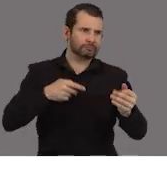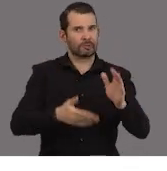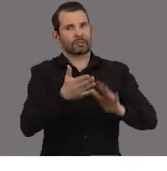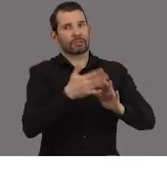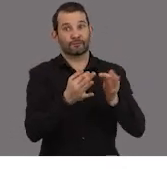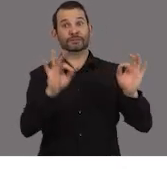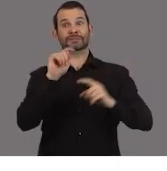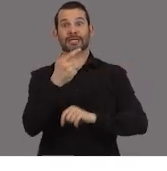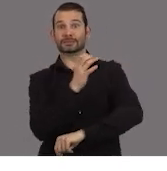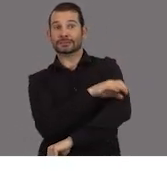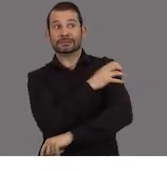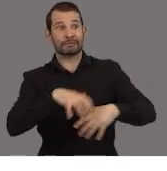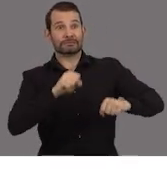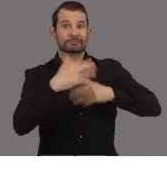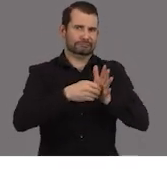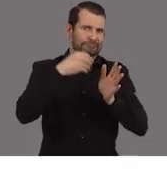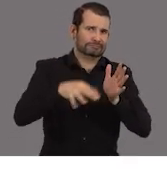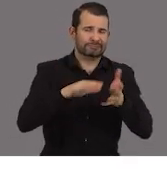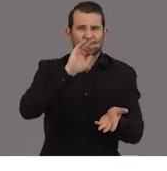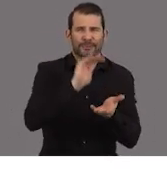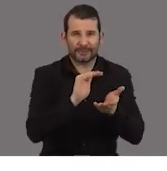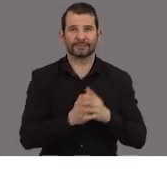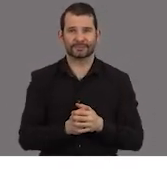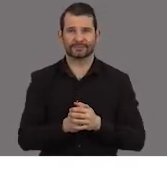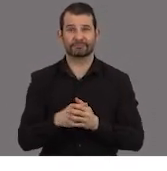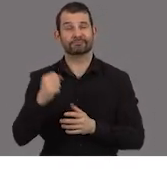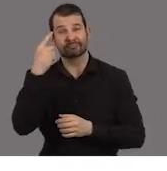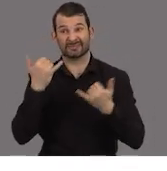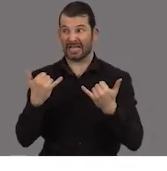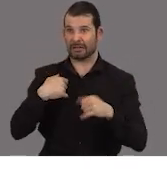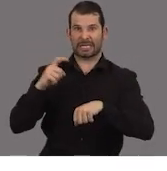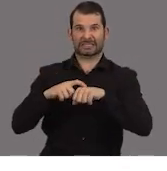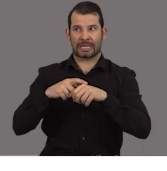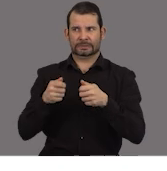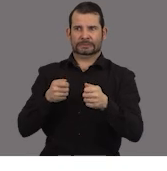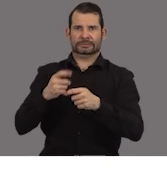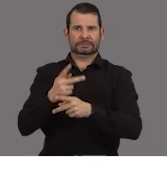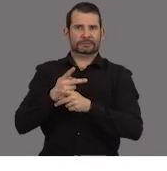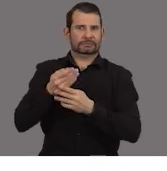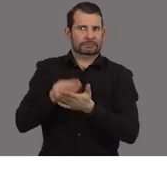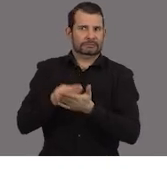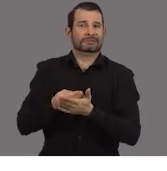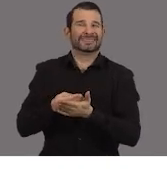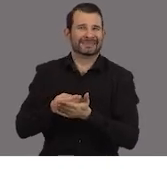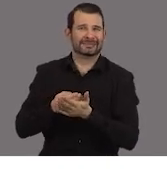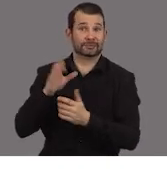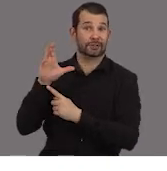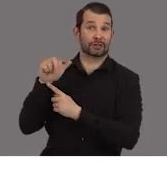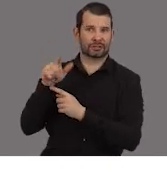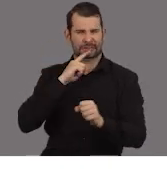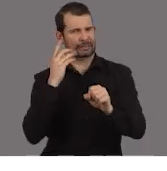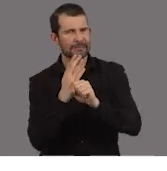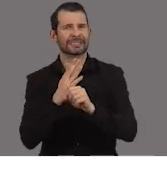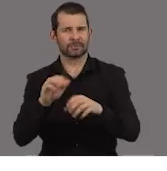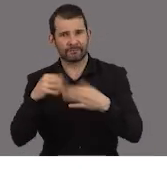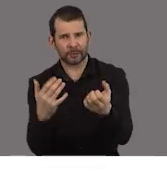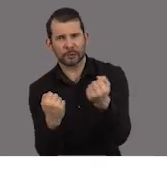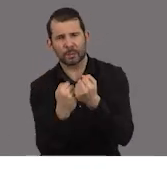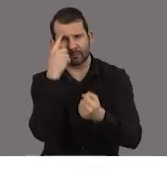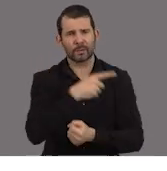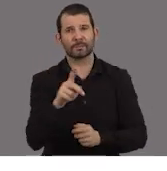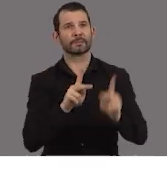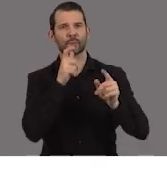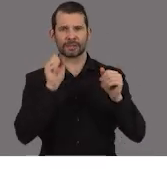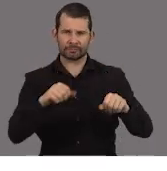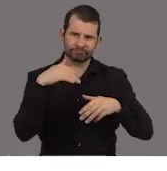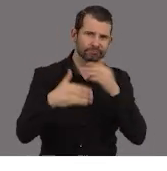running free tax clinics. Although we are in a time of fiscal restraint, the CRA is committed to providing support for